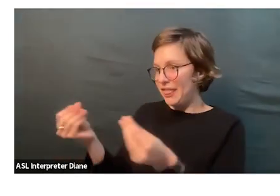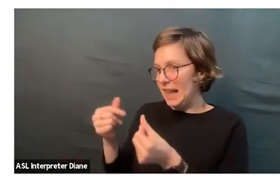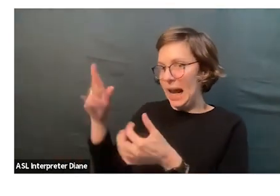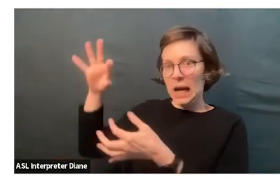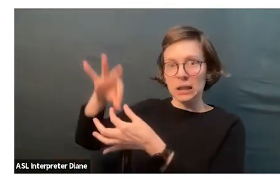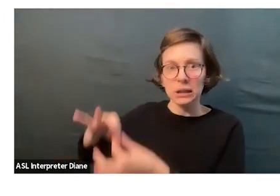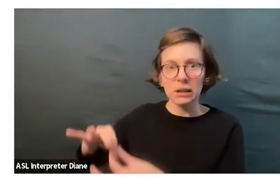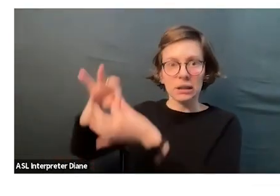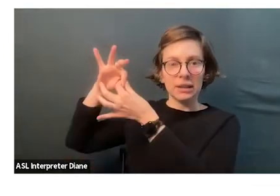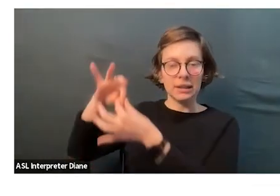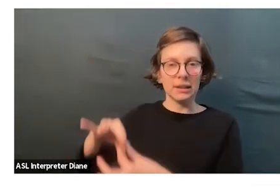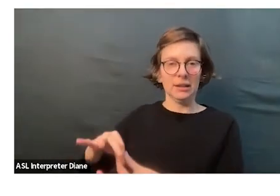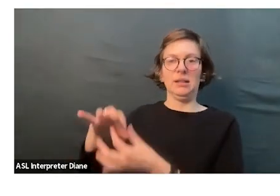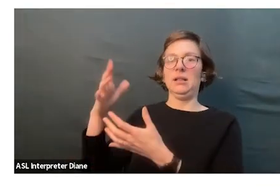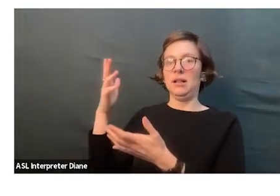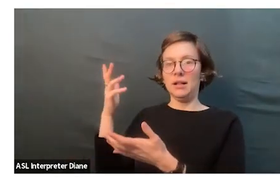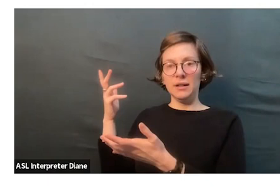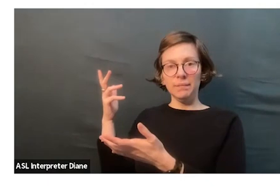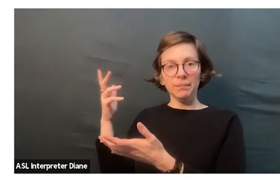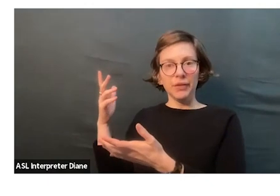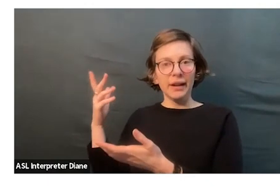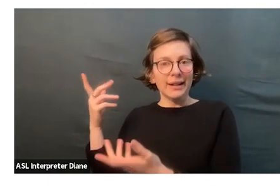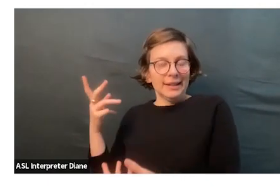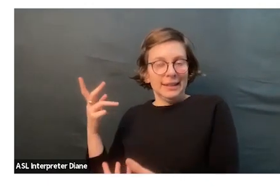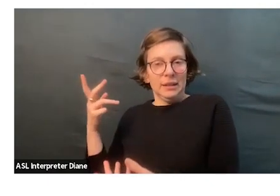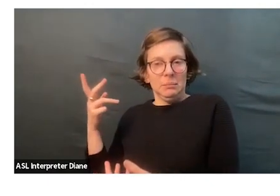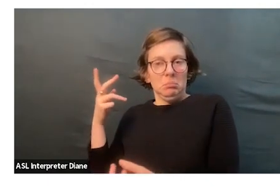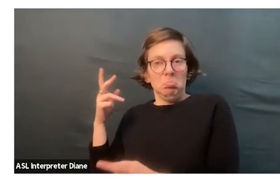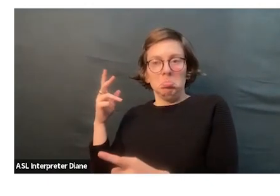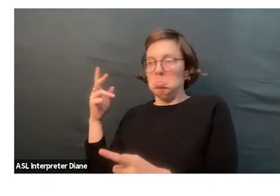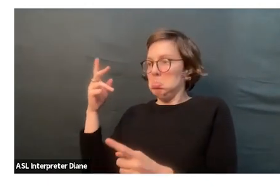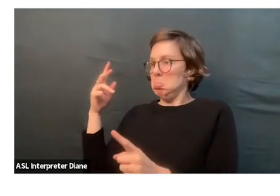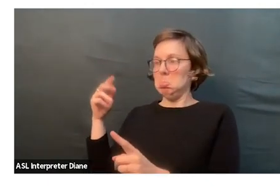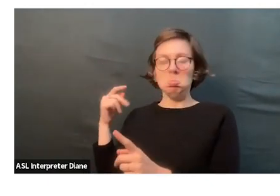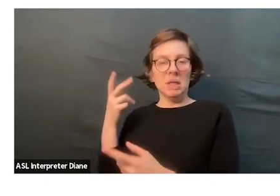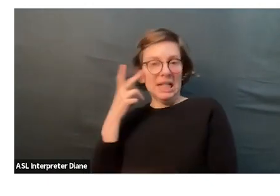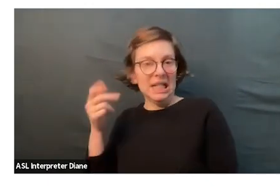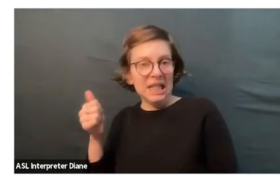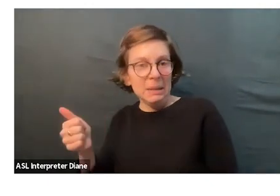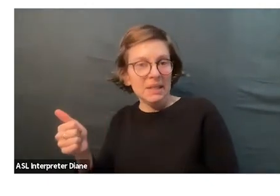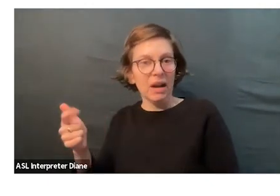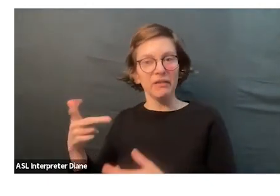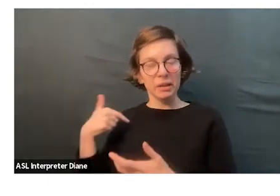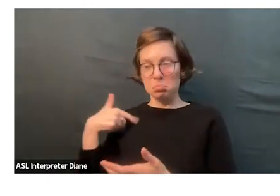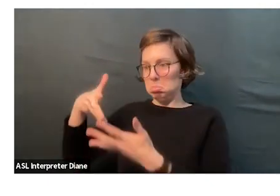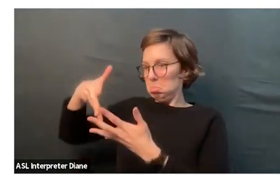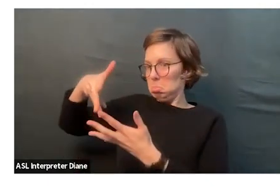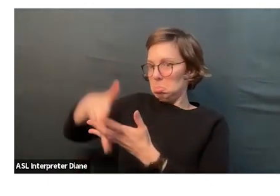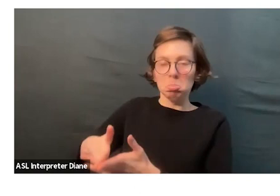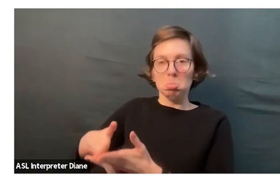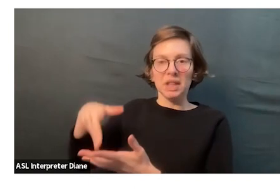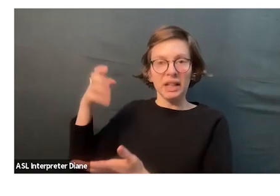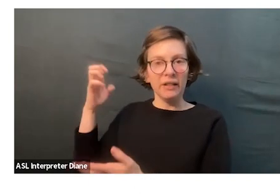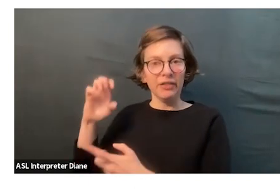the settler and invader, conversely, doesn't have that same relationship to the land because they don't have also the cultural understanding of how